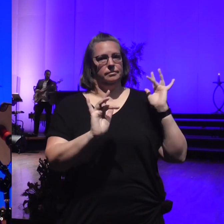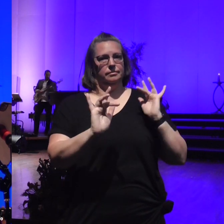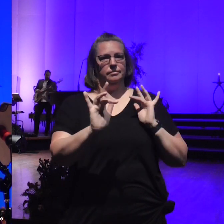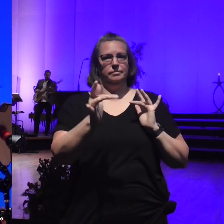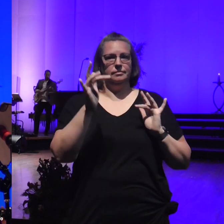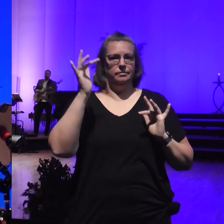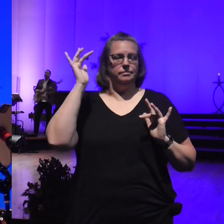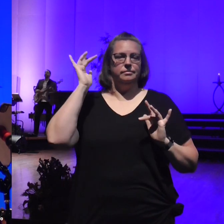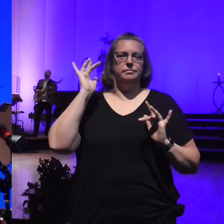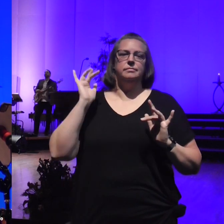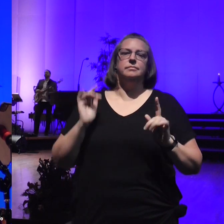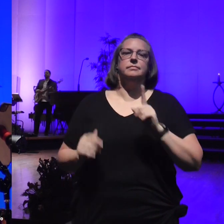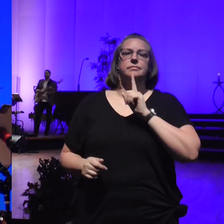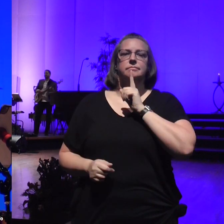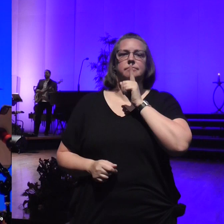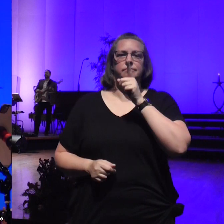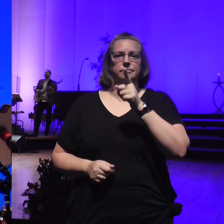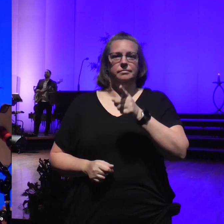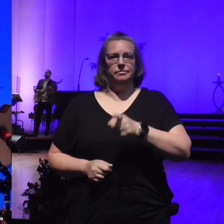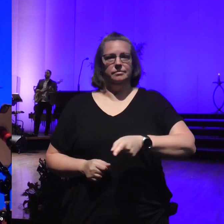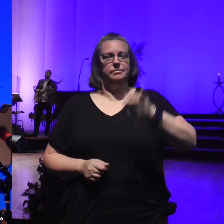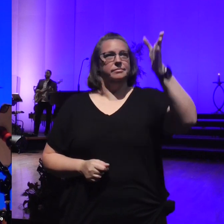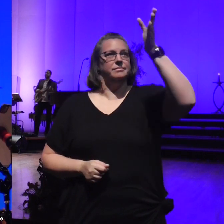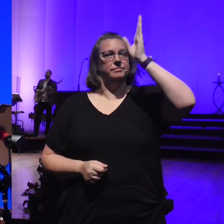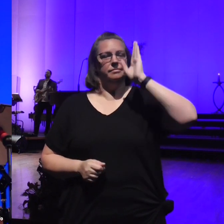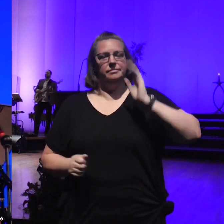each face.